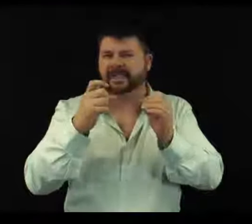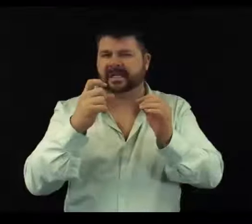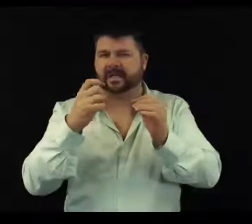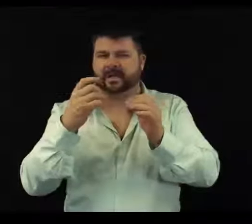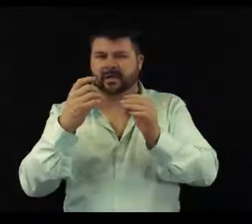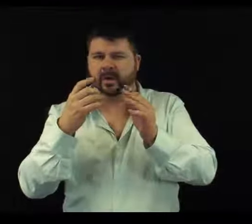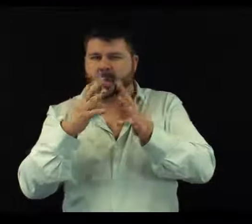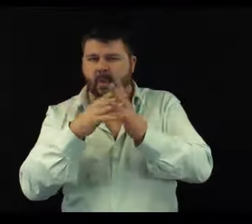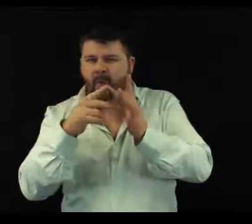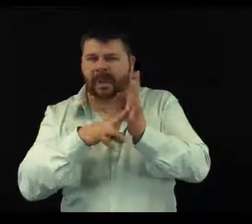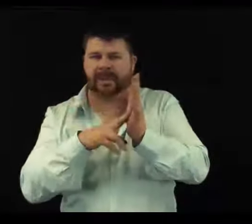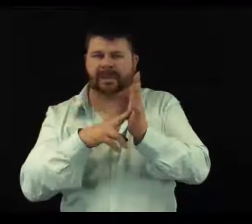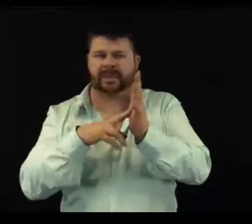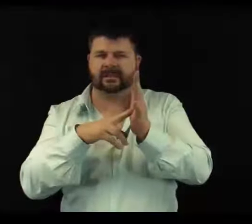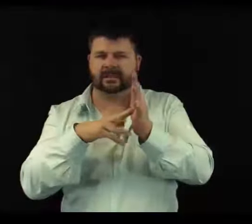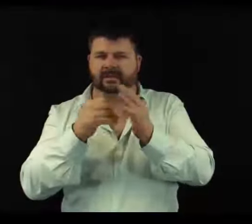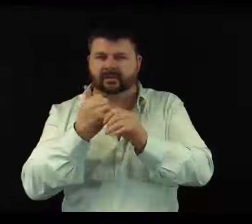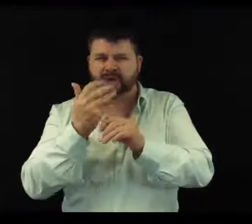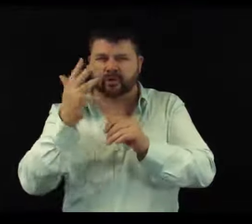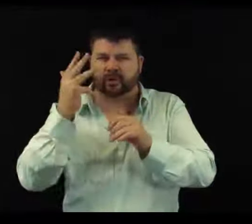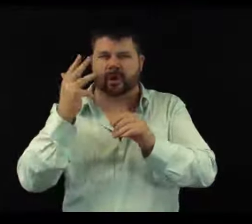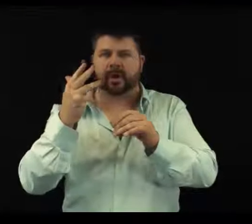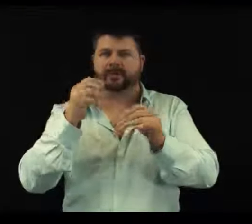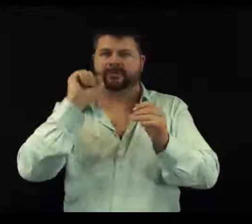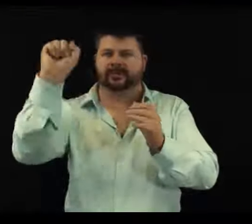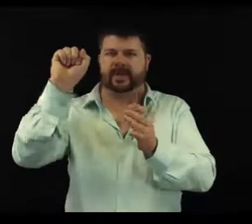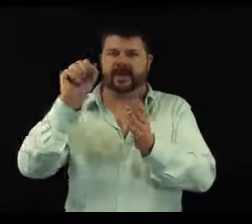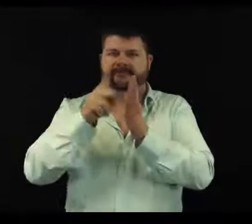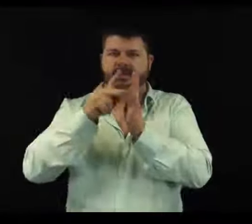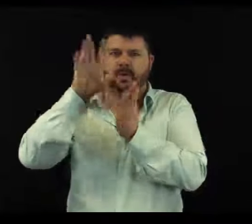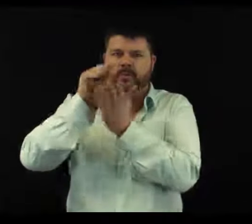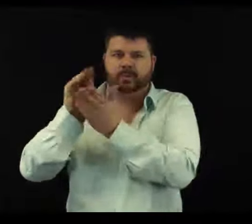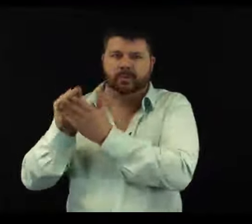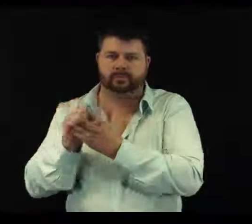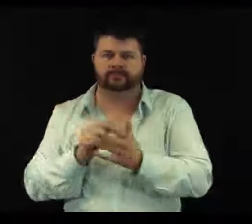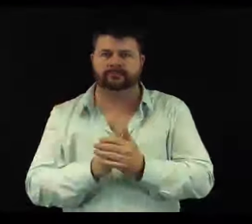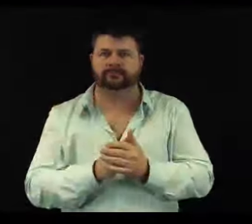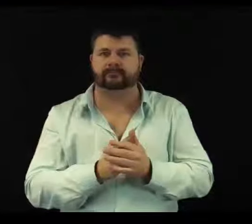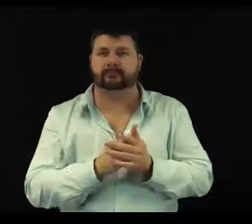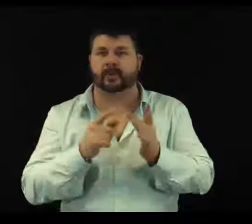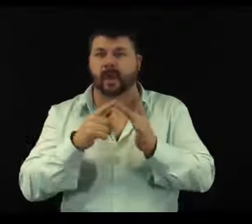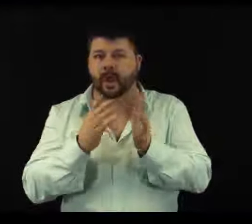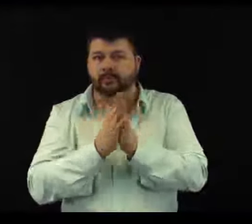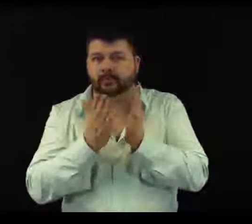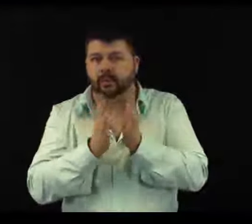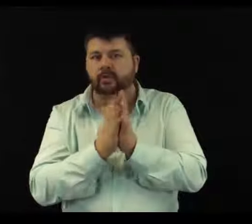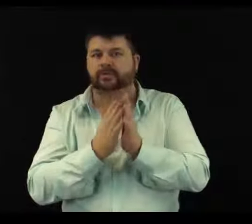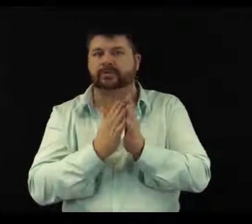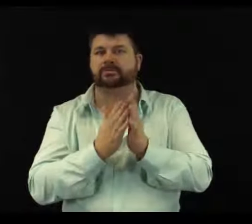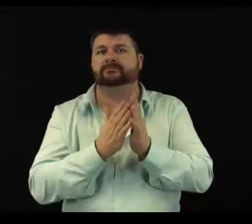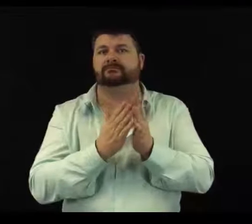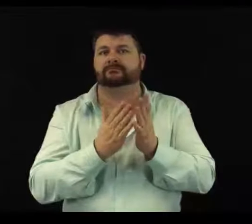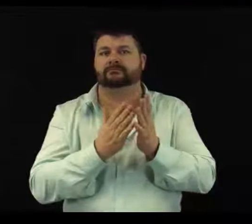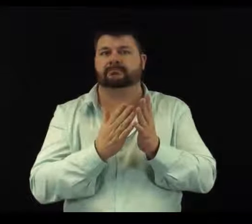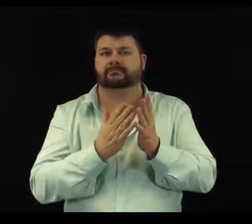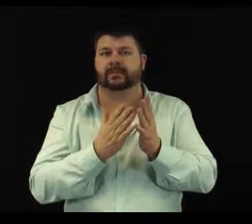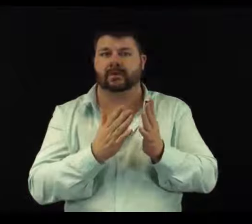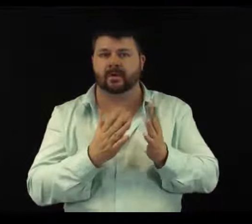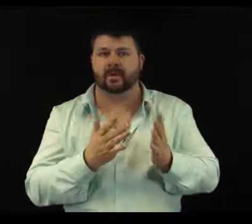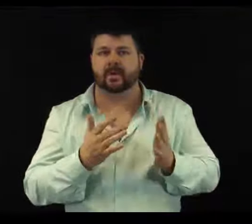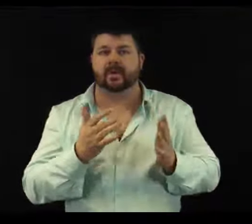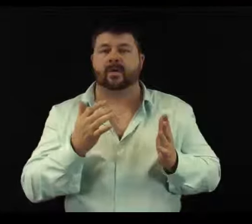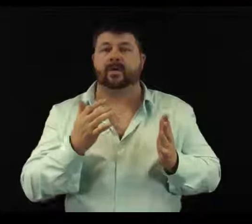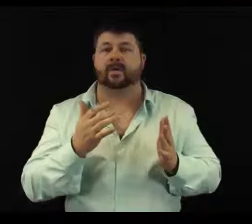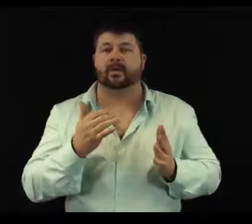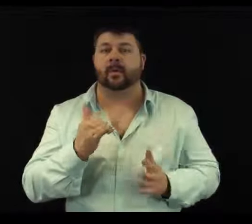and iTunes U content are free to download, so they're a great source of information. Audiobooks are a little on the pricey side,